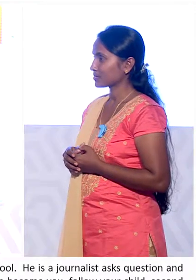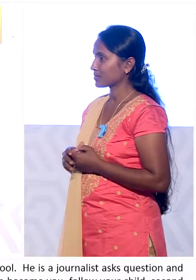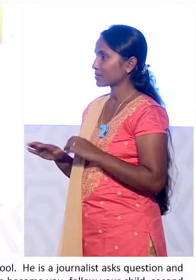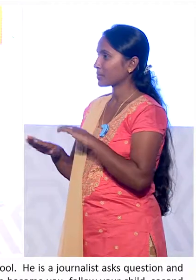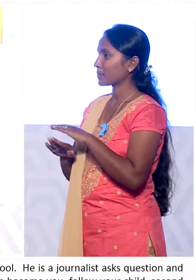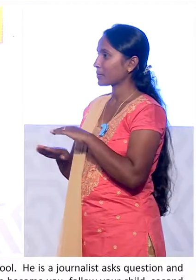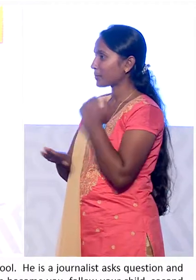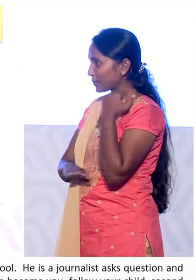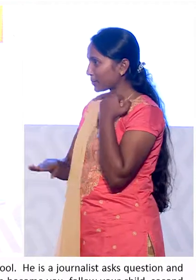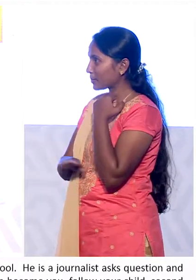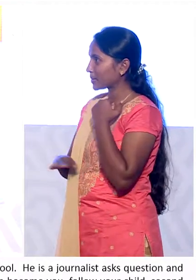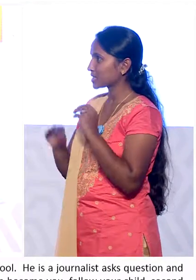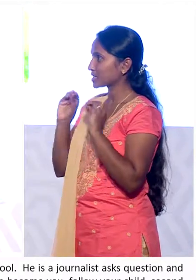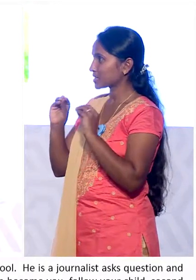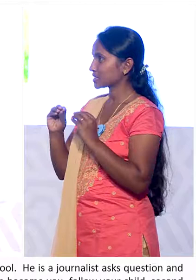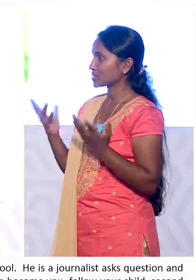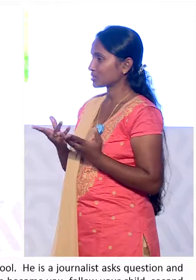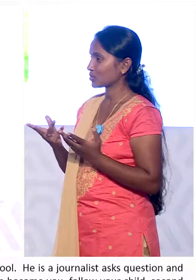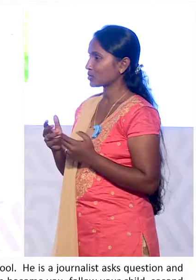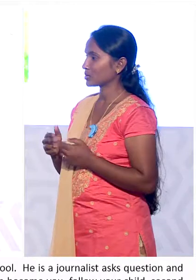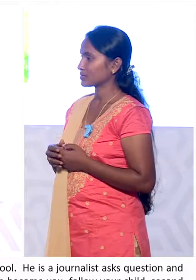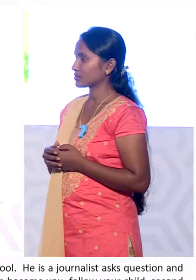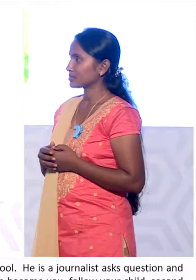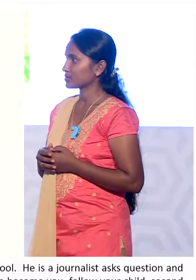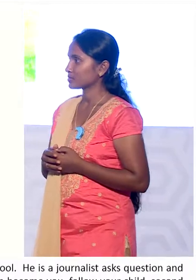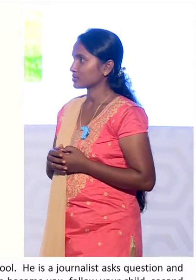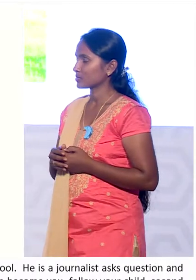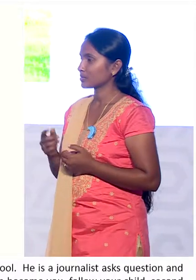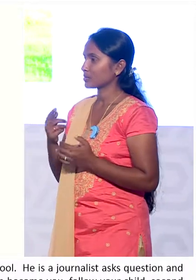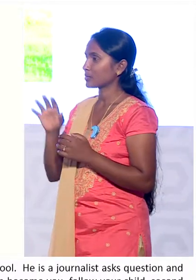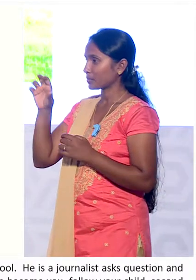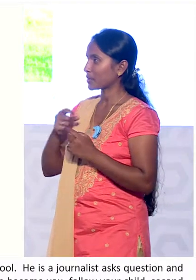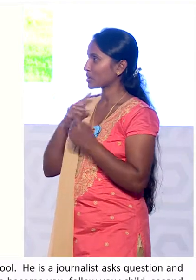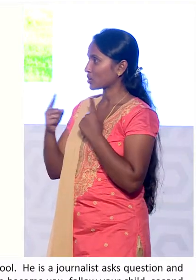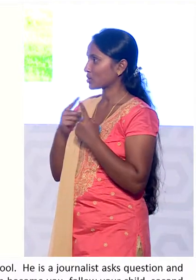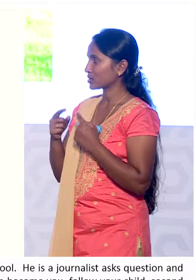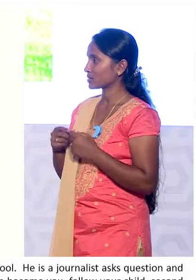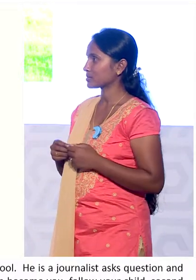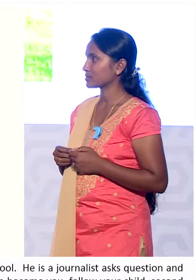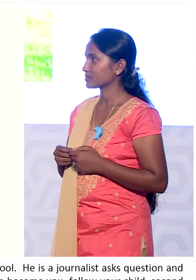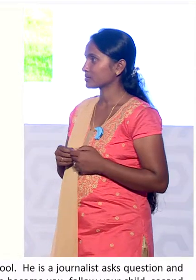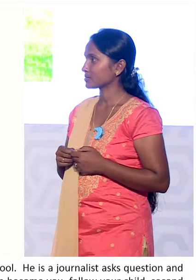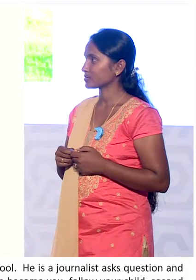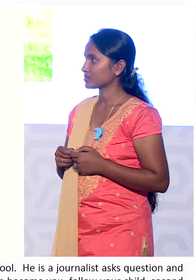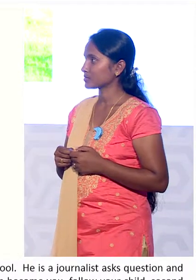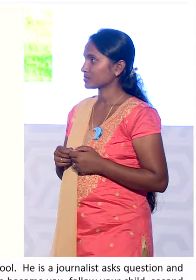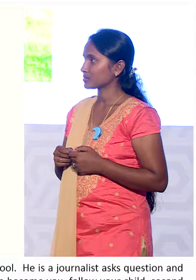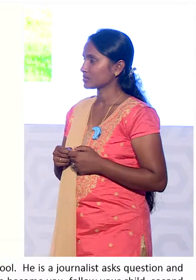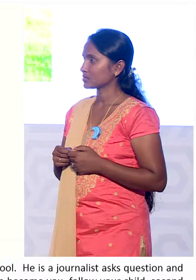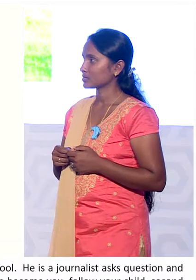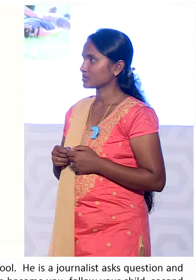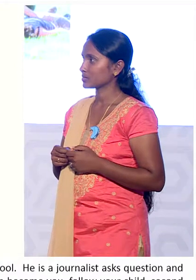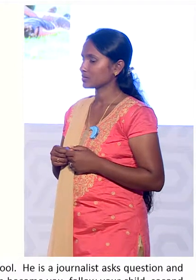basically teach the national curriculum kinesthetically this way. By now he's talking and so on. And then we did something a bit nuts. We rode across Mongolia